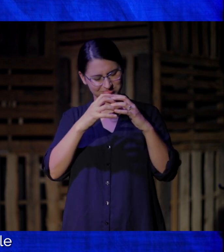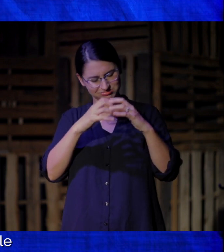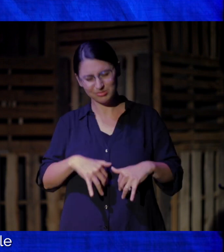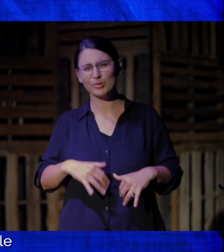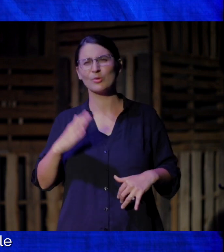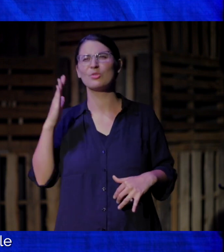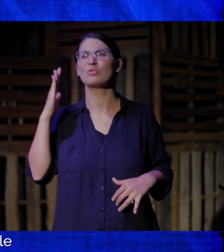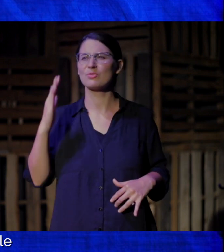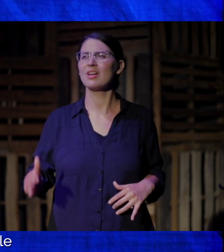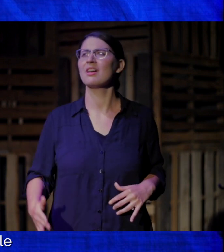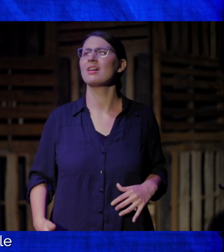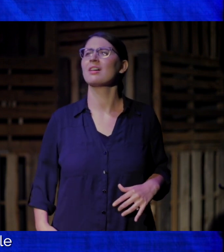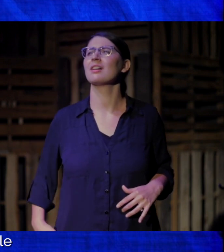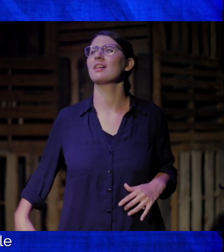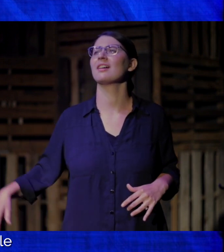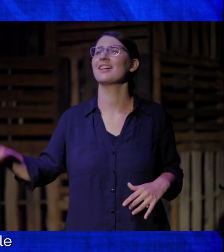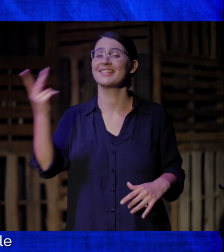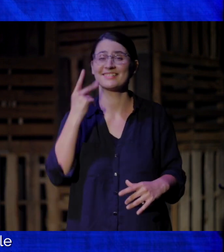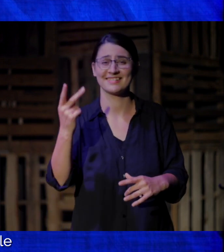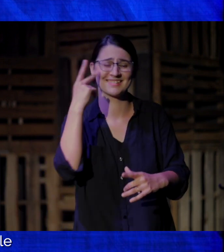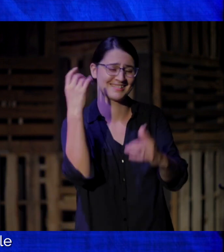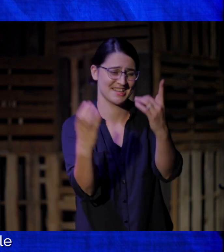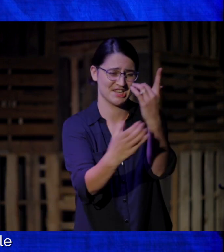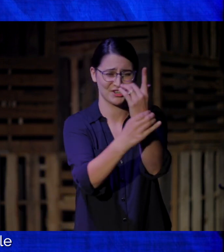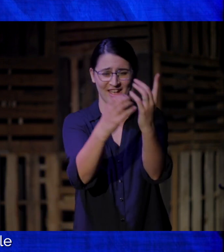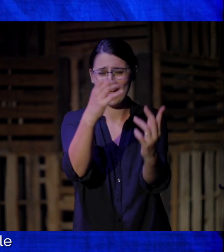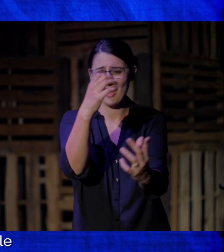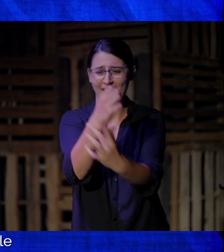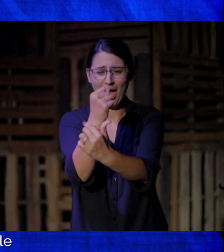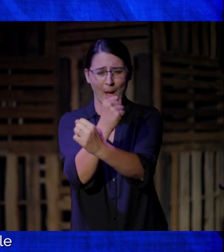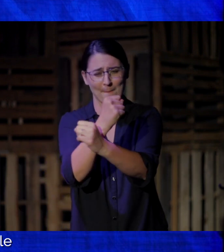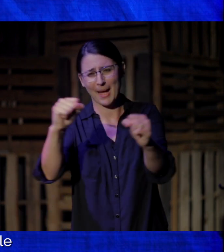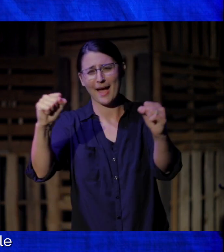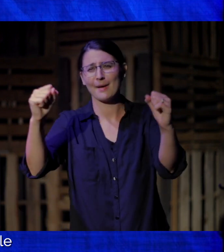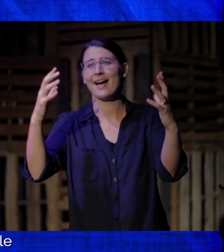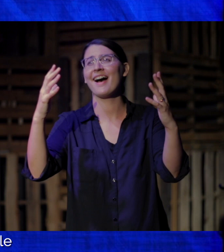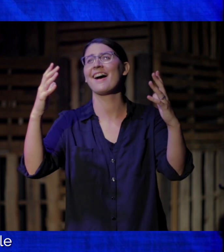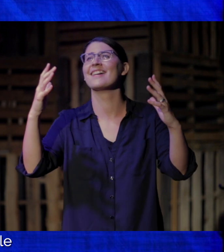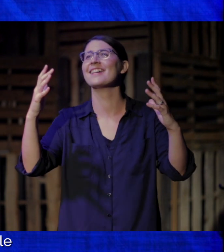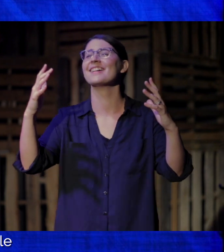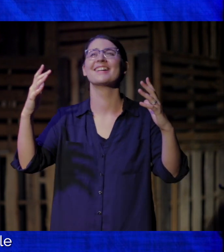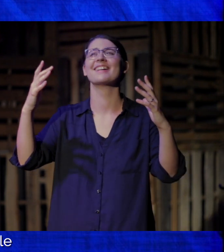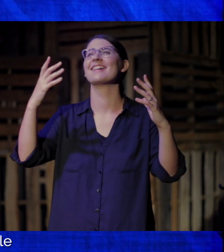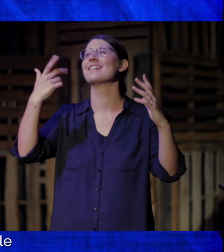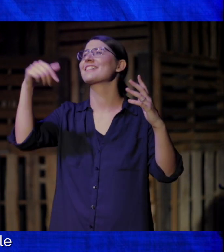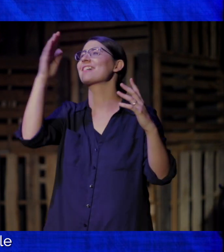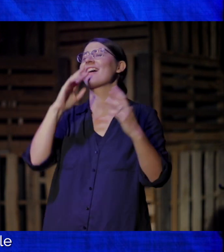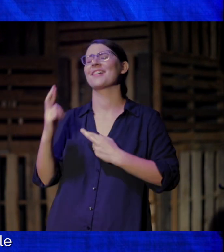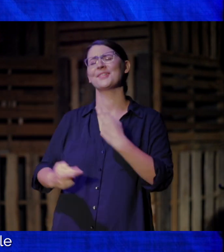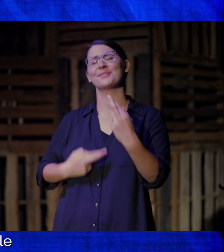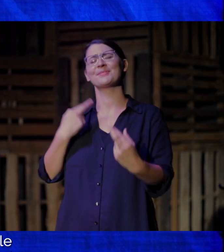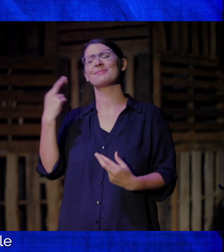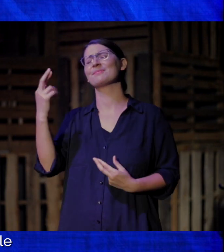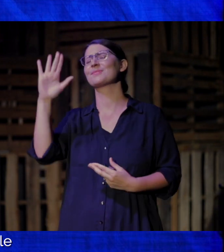crumble, hear the chains hit the ground. Oh